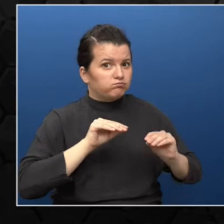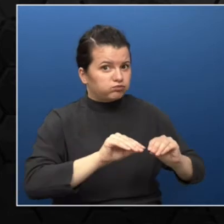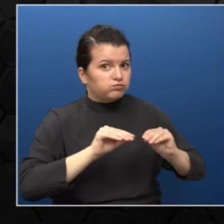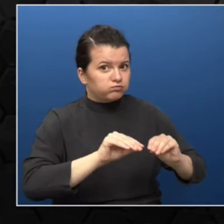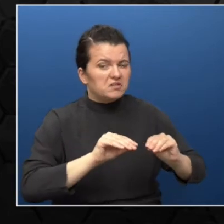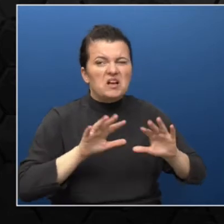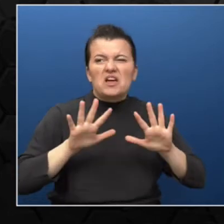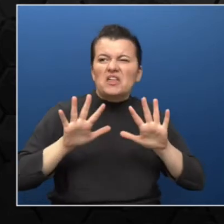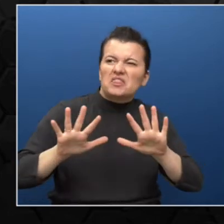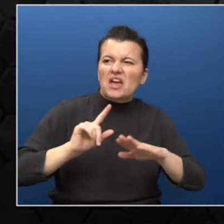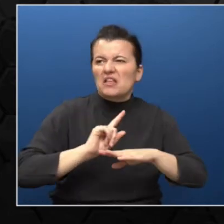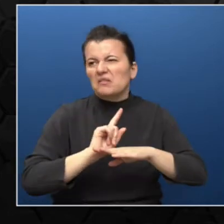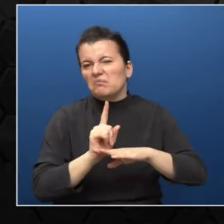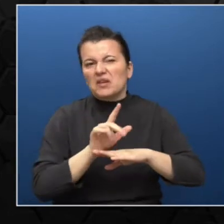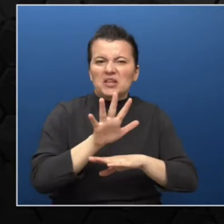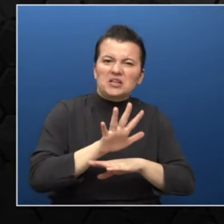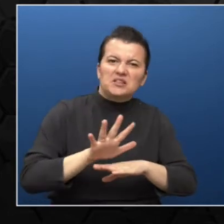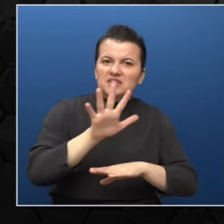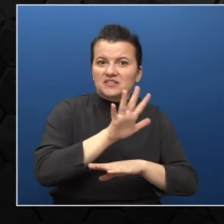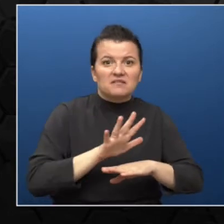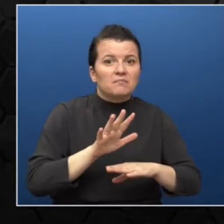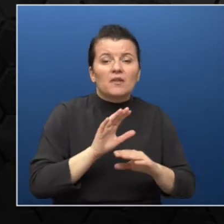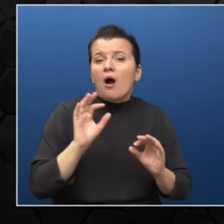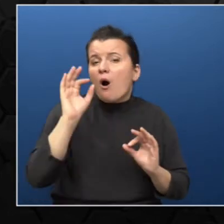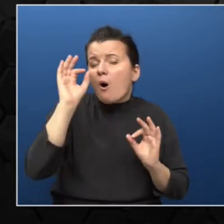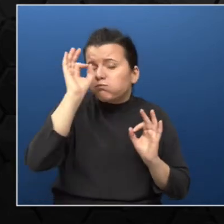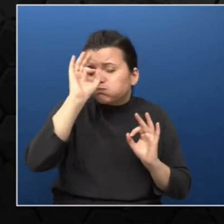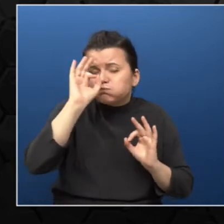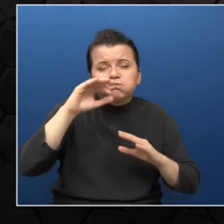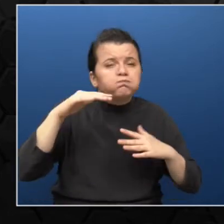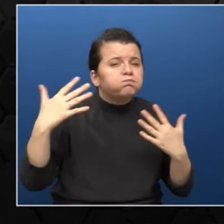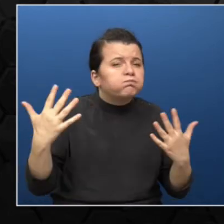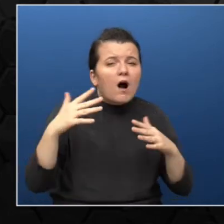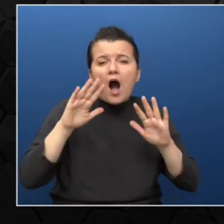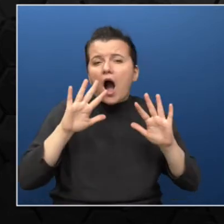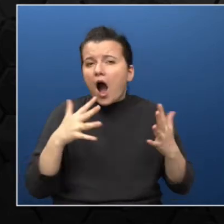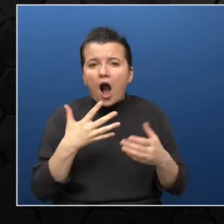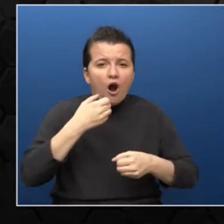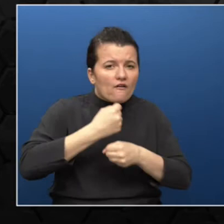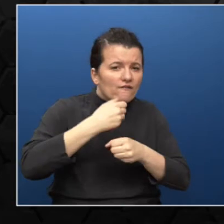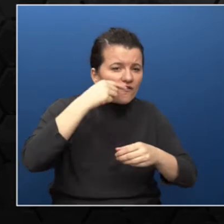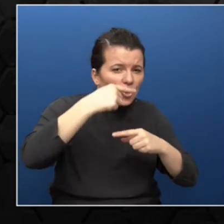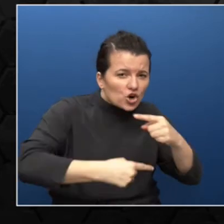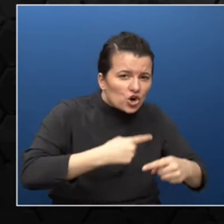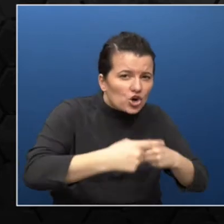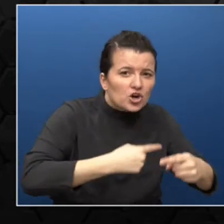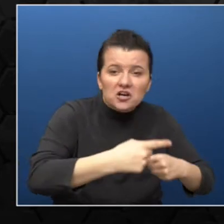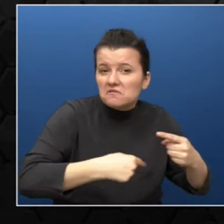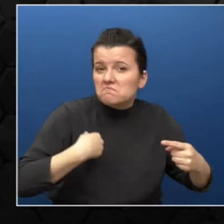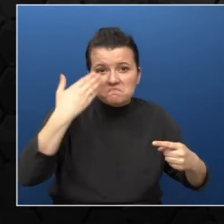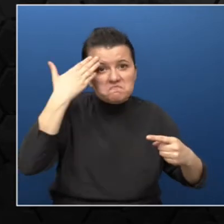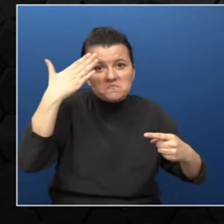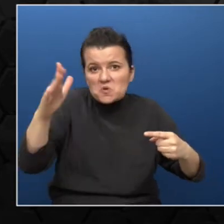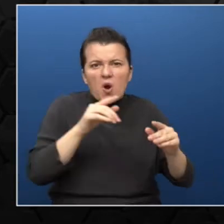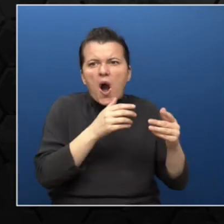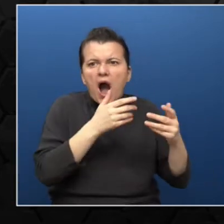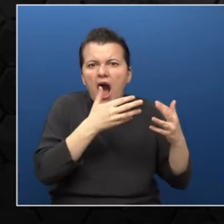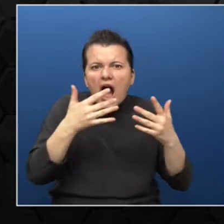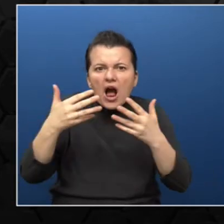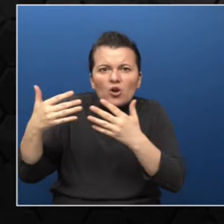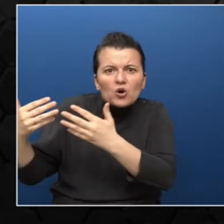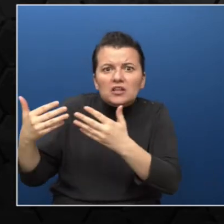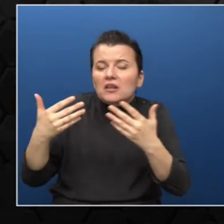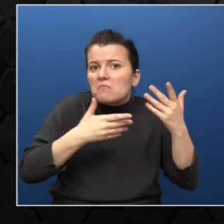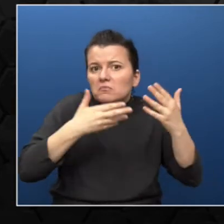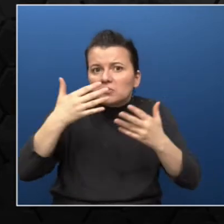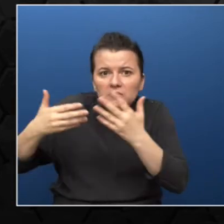minutes, having no knowledge about the underlying machine learning algorithms, and neither having any knowledge about